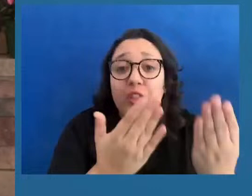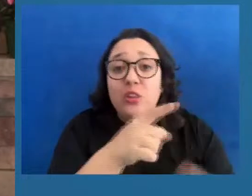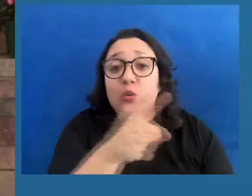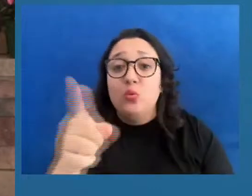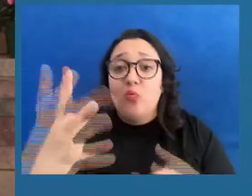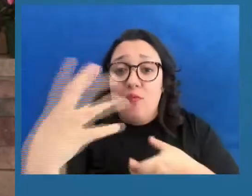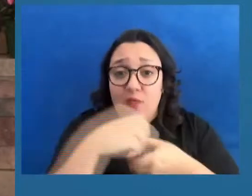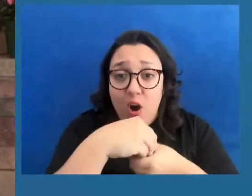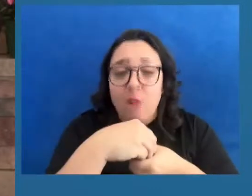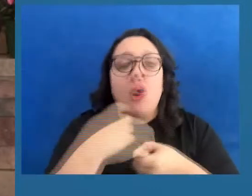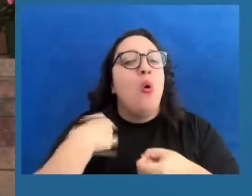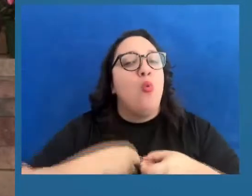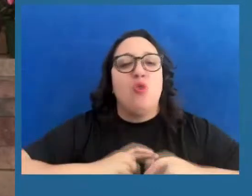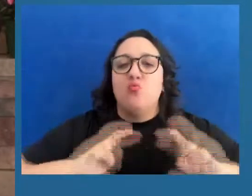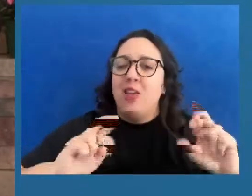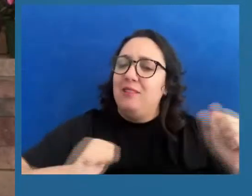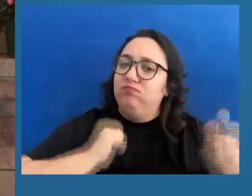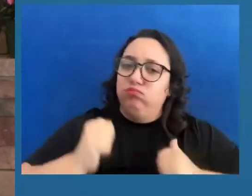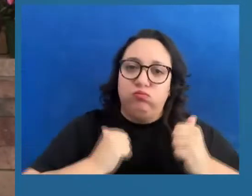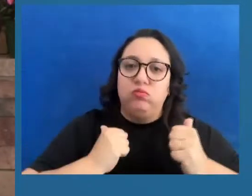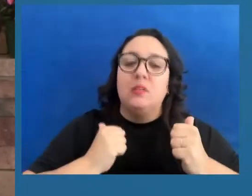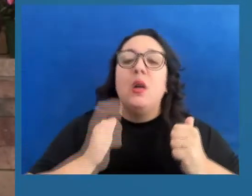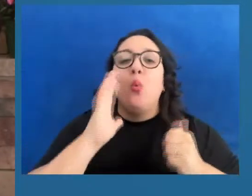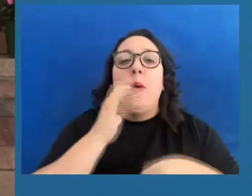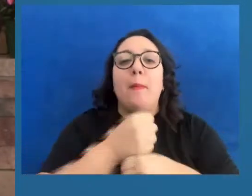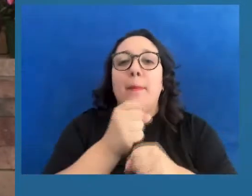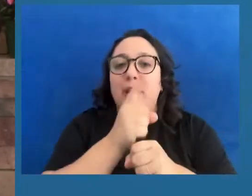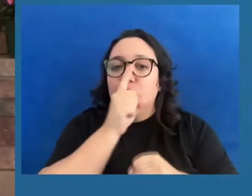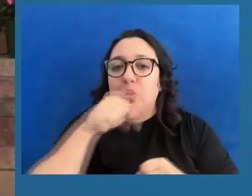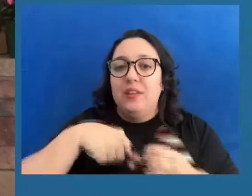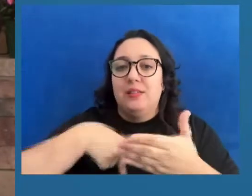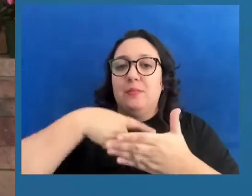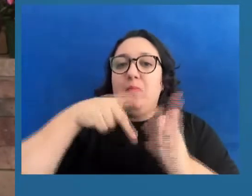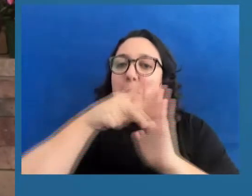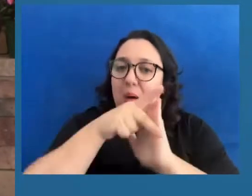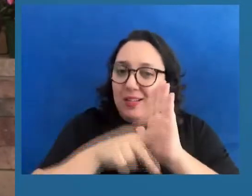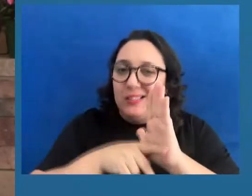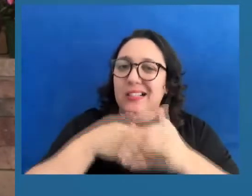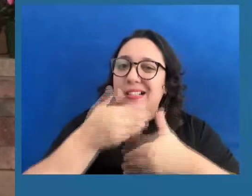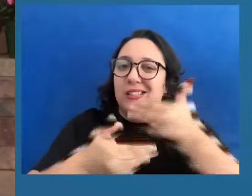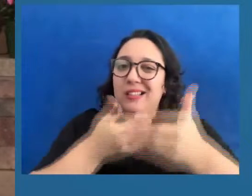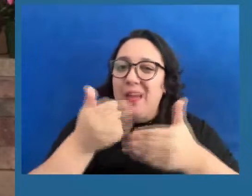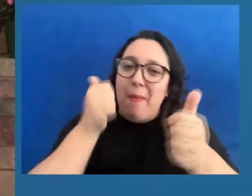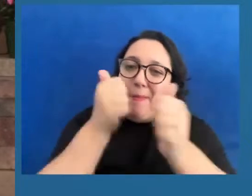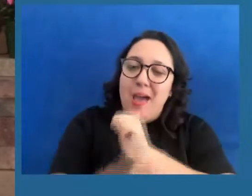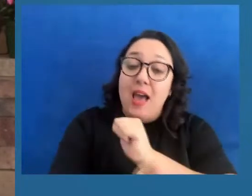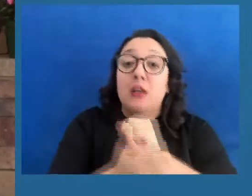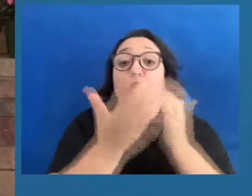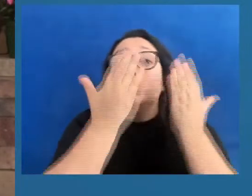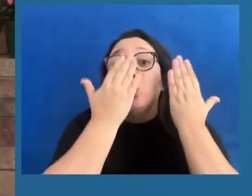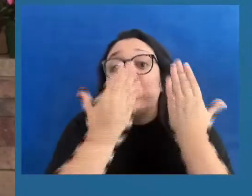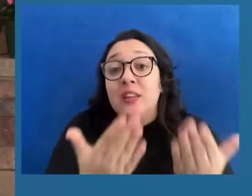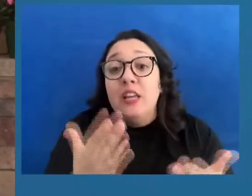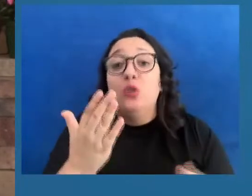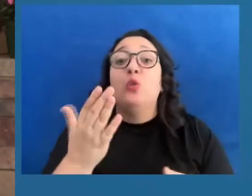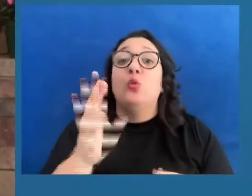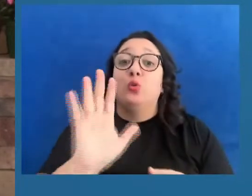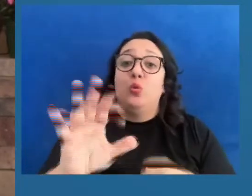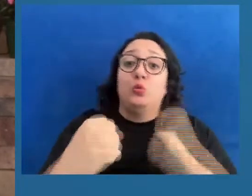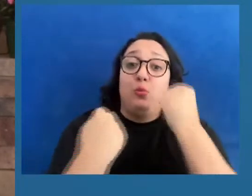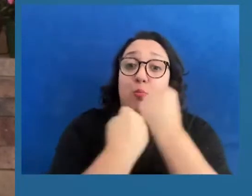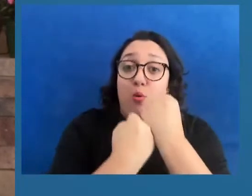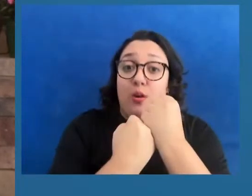We're ready for it, and let's make sure that this policy gets over the finish line. So thank you, everyone. I appreciate your support for this. And